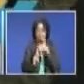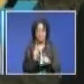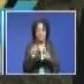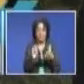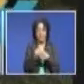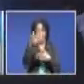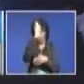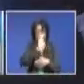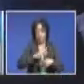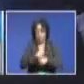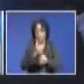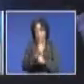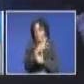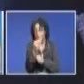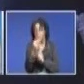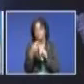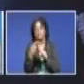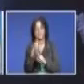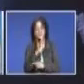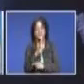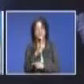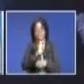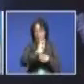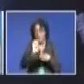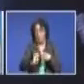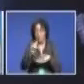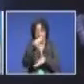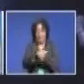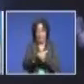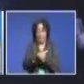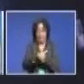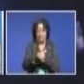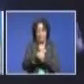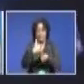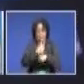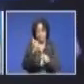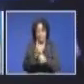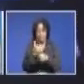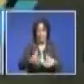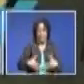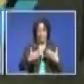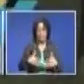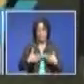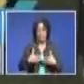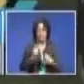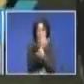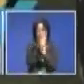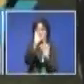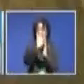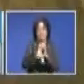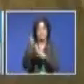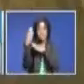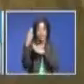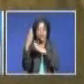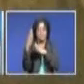has created them to be. To cap off the night, this formation of Happy Independence Bahamas, the flag